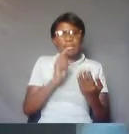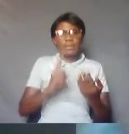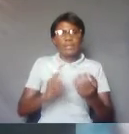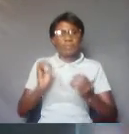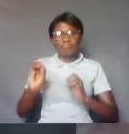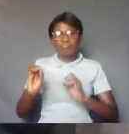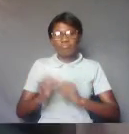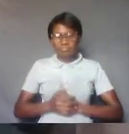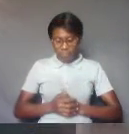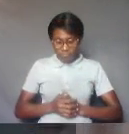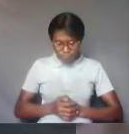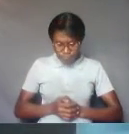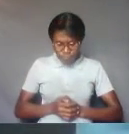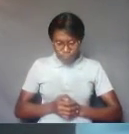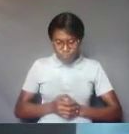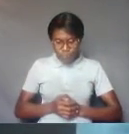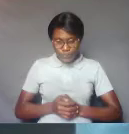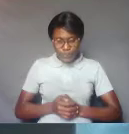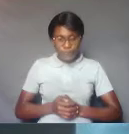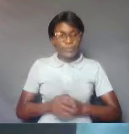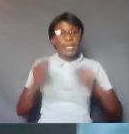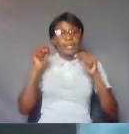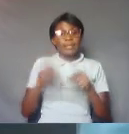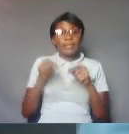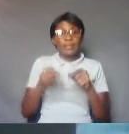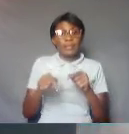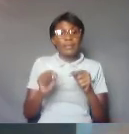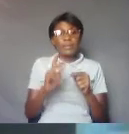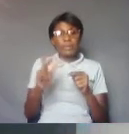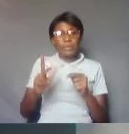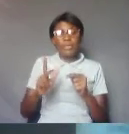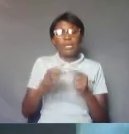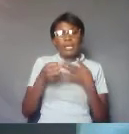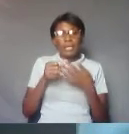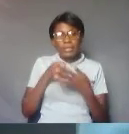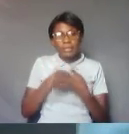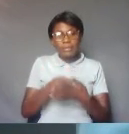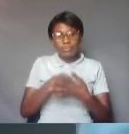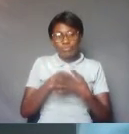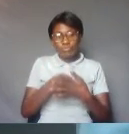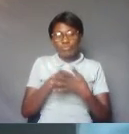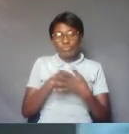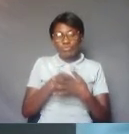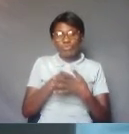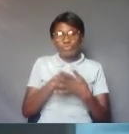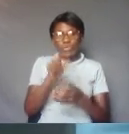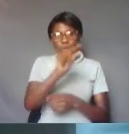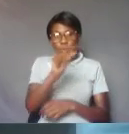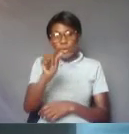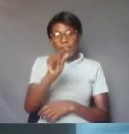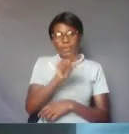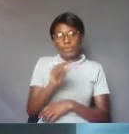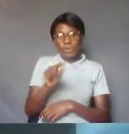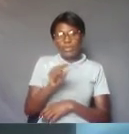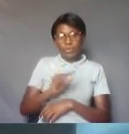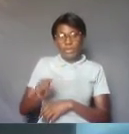world's, well, it is the preeminent centre of trying to developing this methodology of bringing